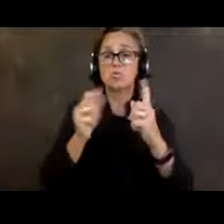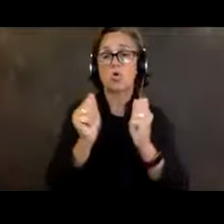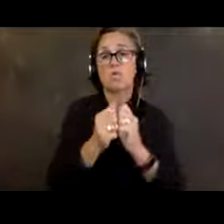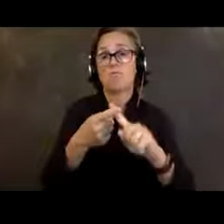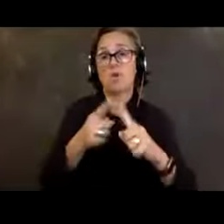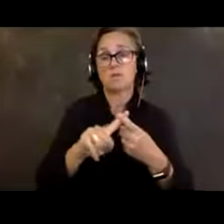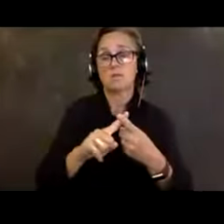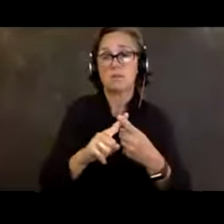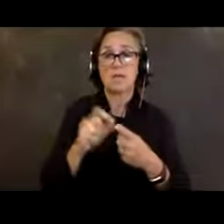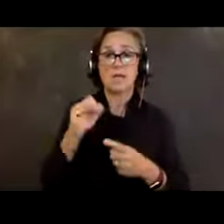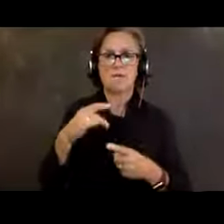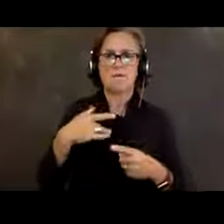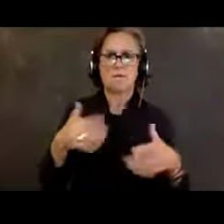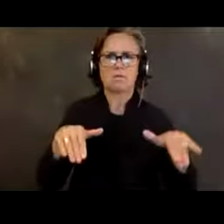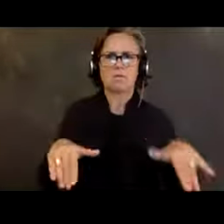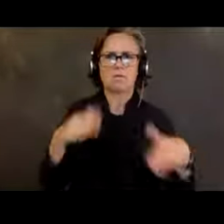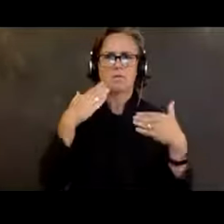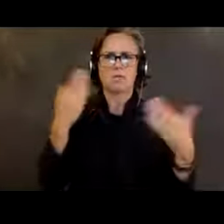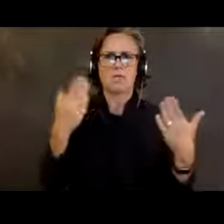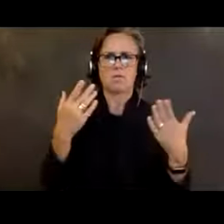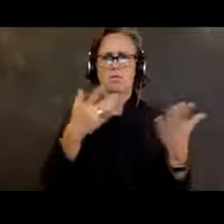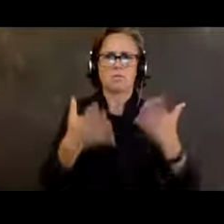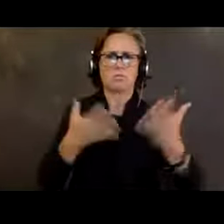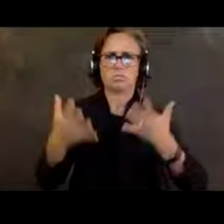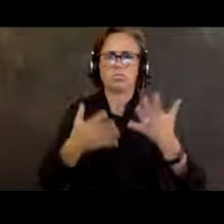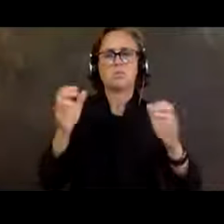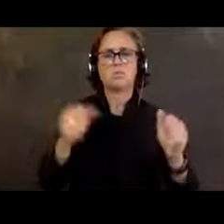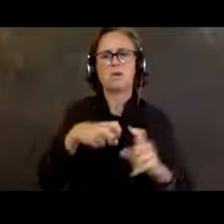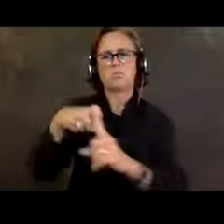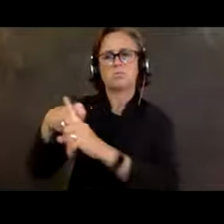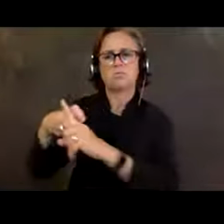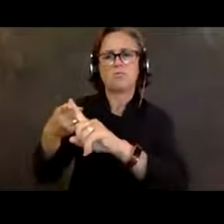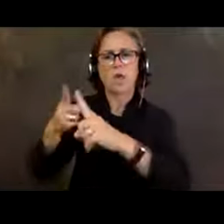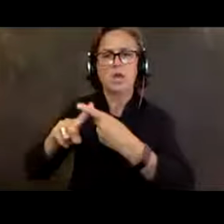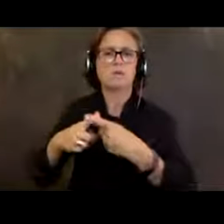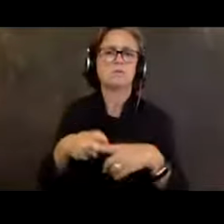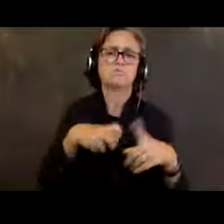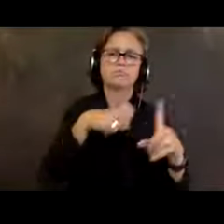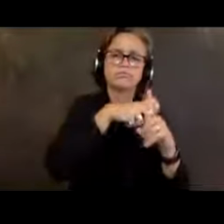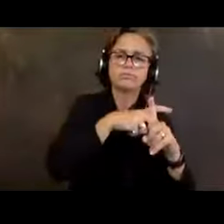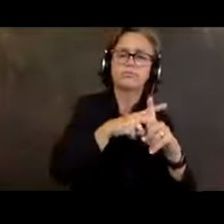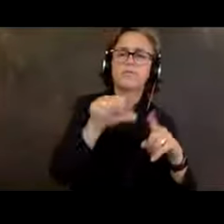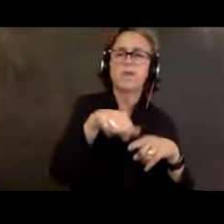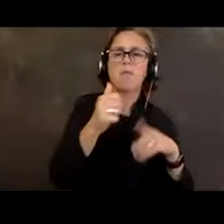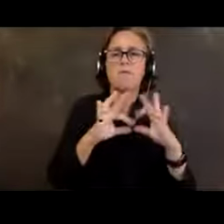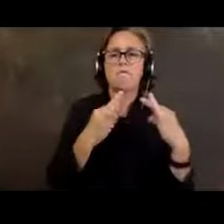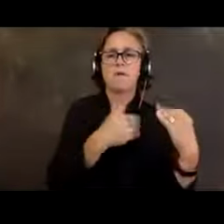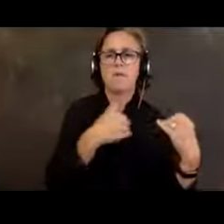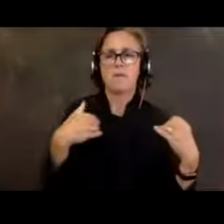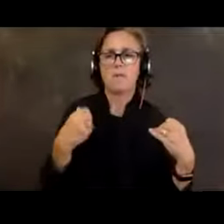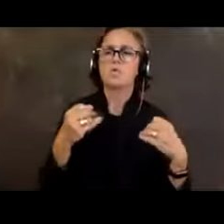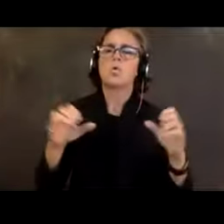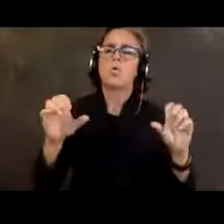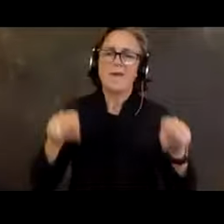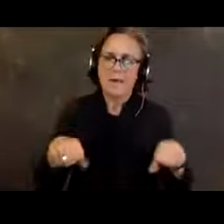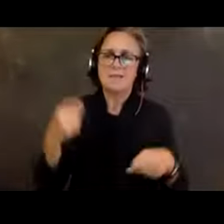able to have the conversation, there may be another family member or friend that you trust that can help you have those conversations with your children.